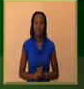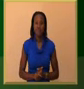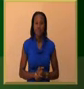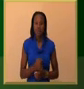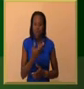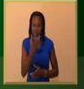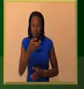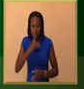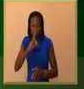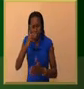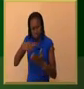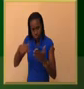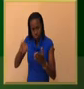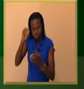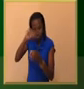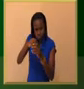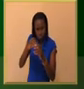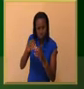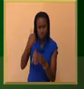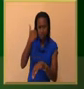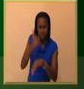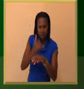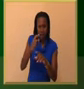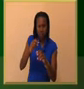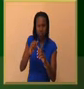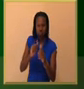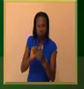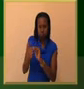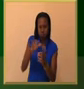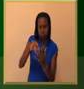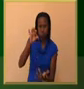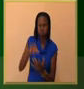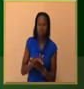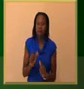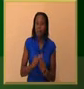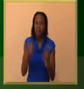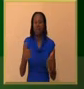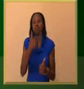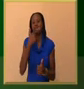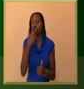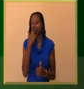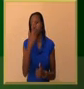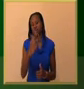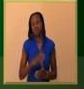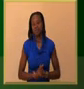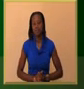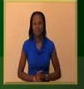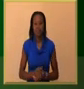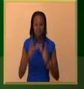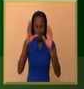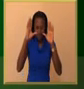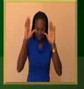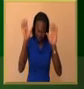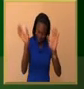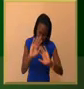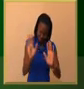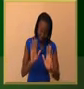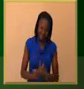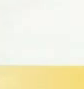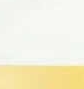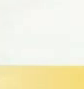All correct answers will also be entered into a lucky draw. All the best and thanks for watching. Goodbye.